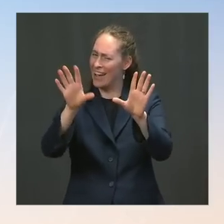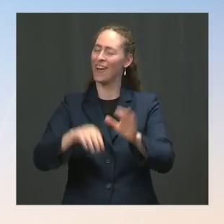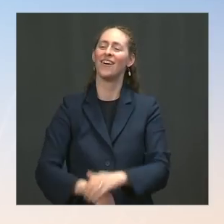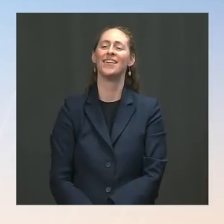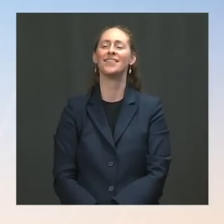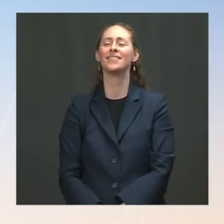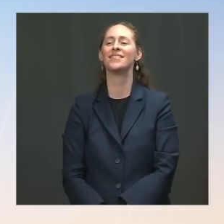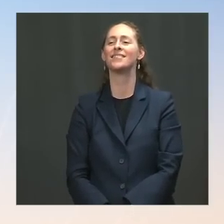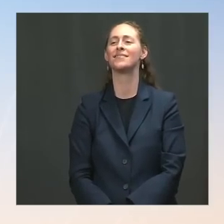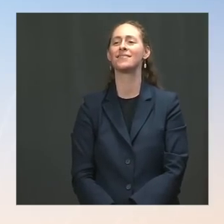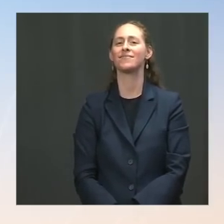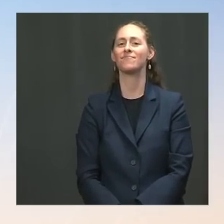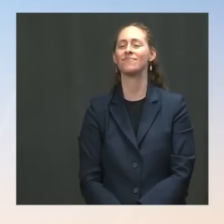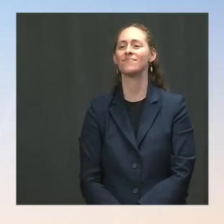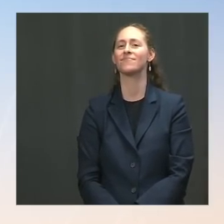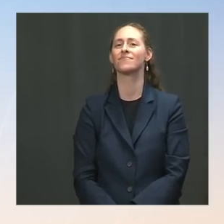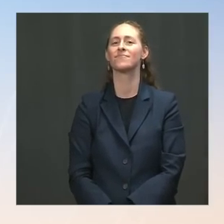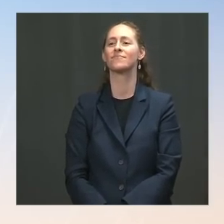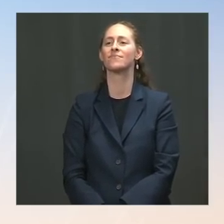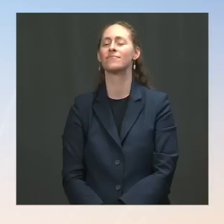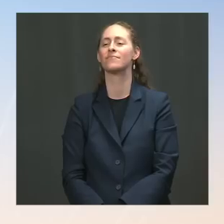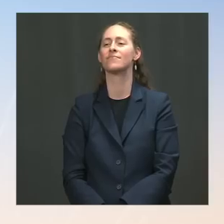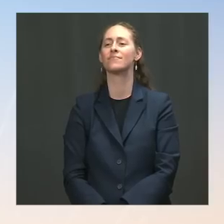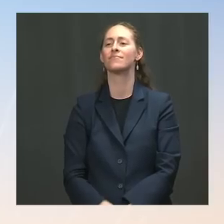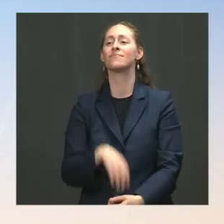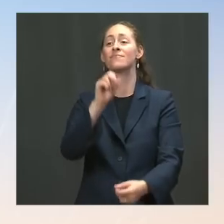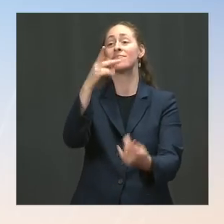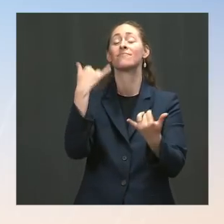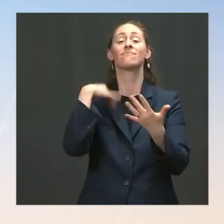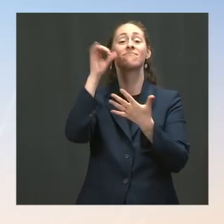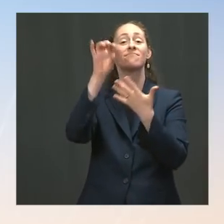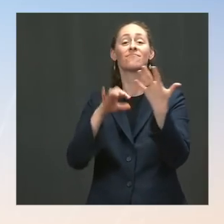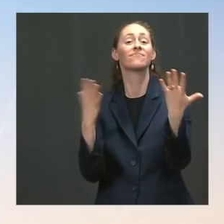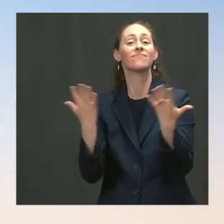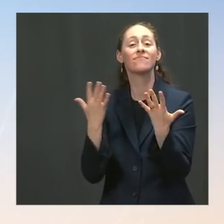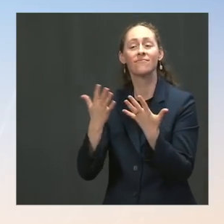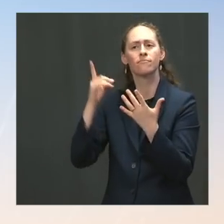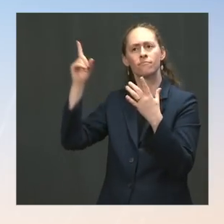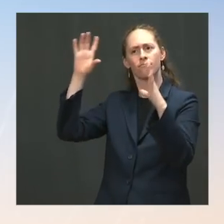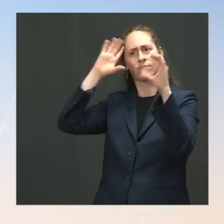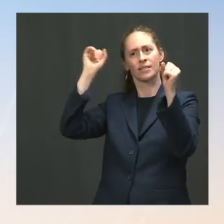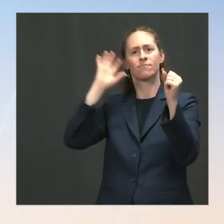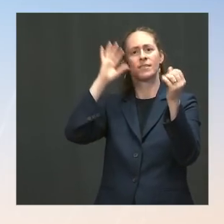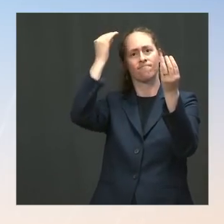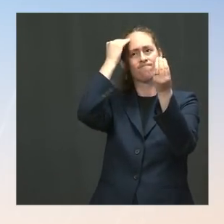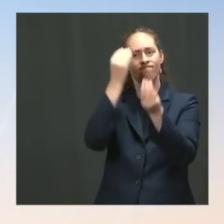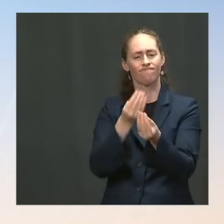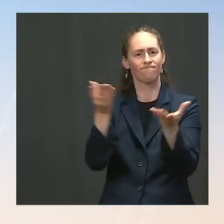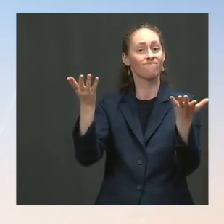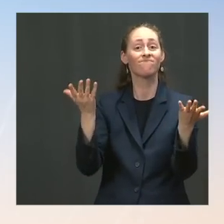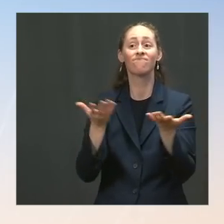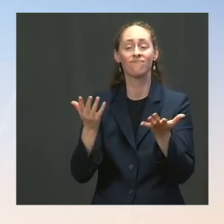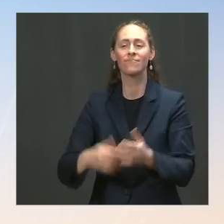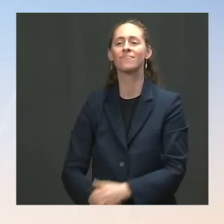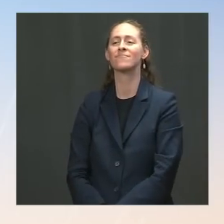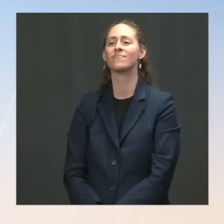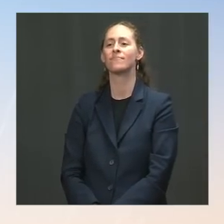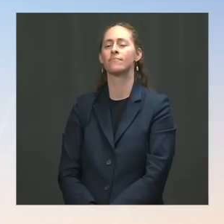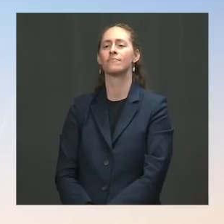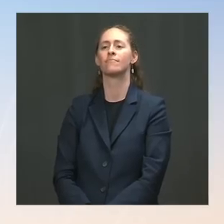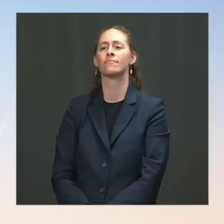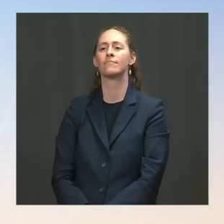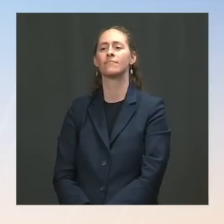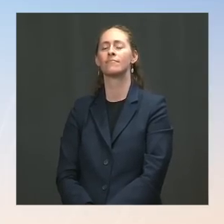President will announce a new set of actions aimed at advancing the goal of increasing the impact of his Build Back